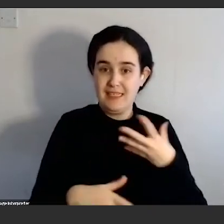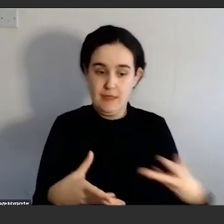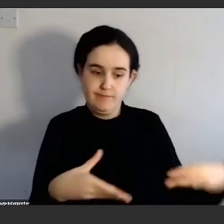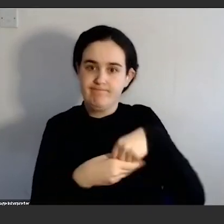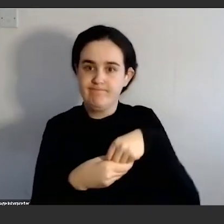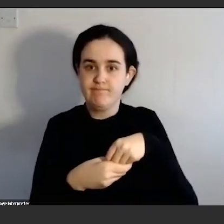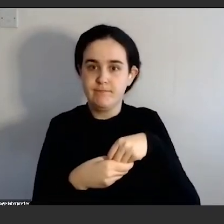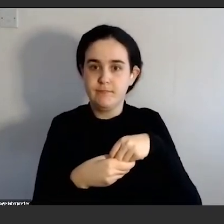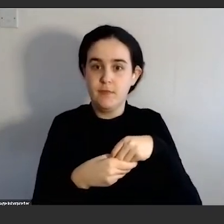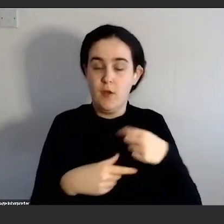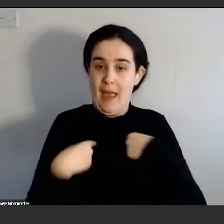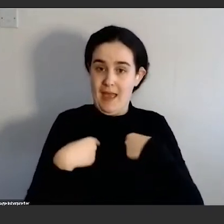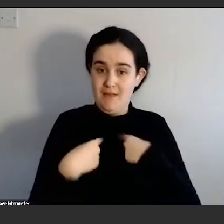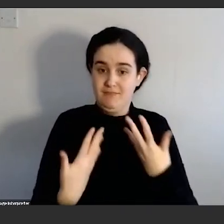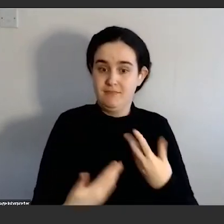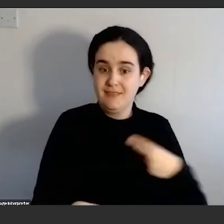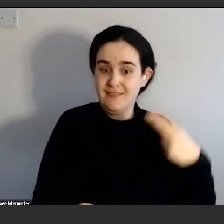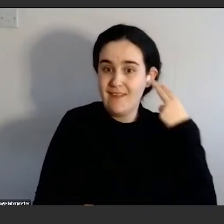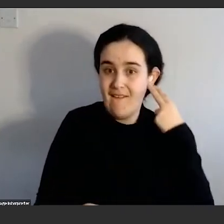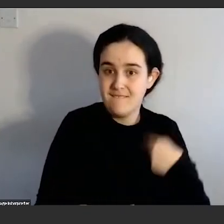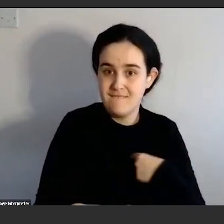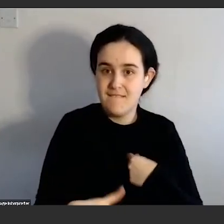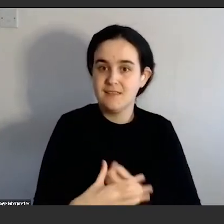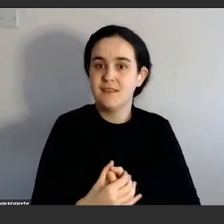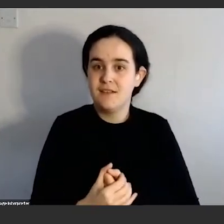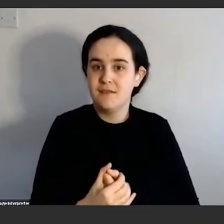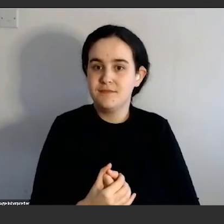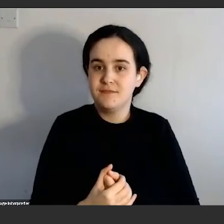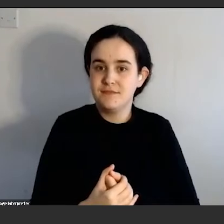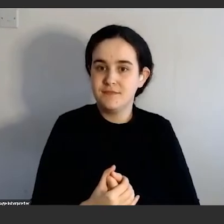I face a triple tragedy,